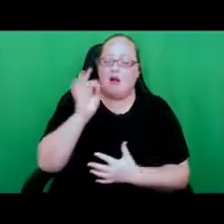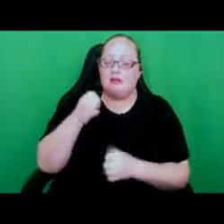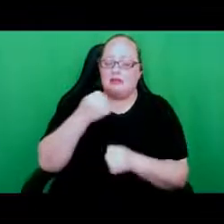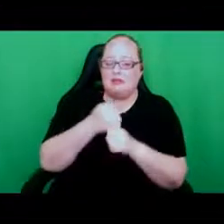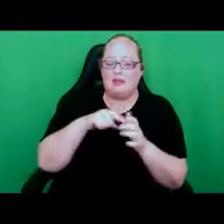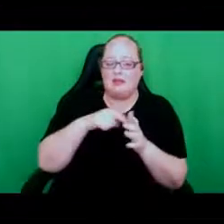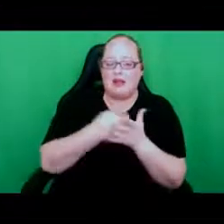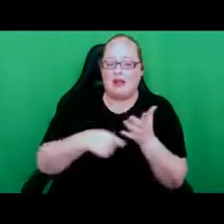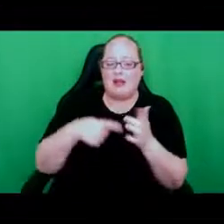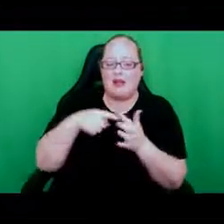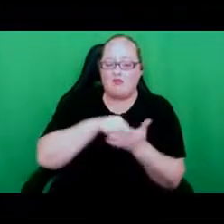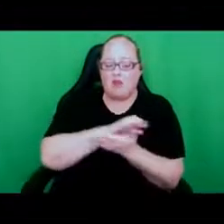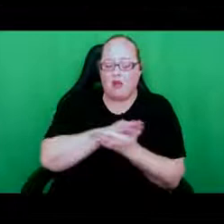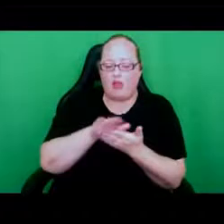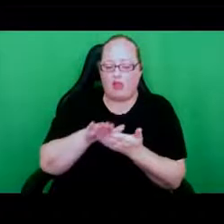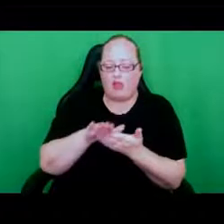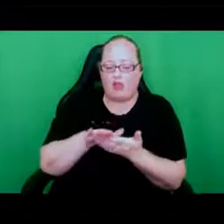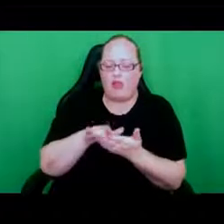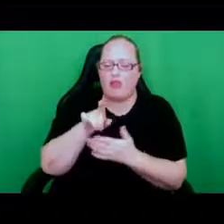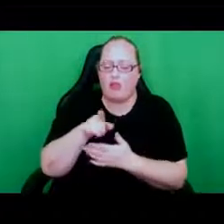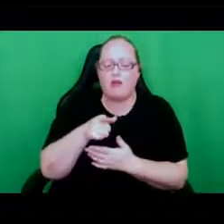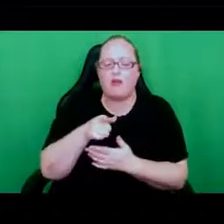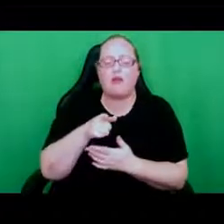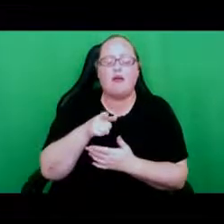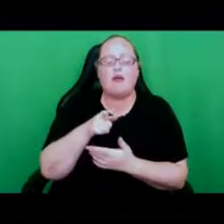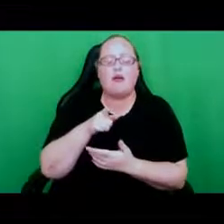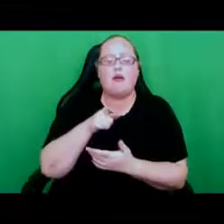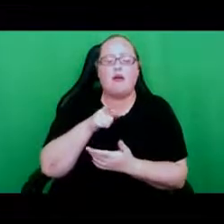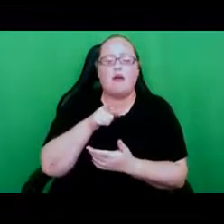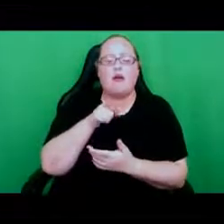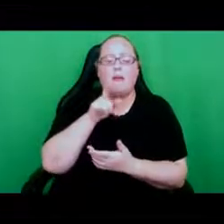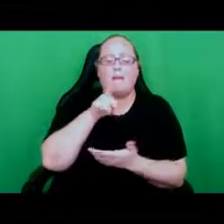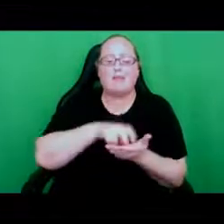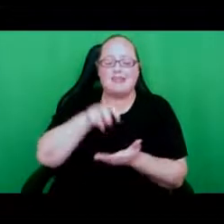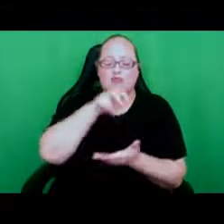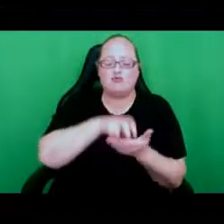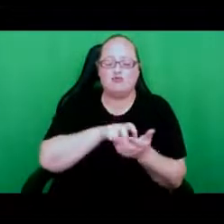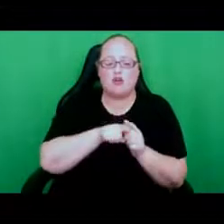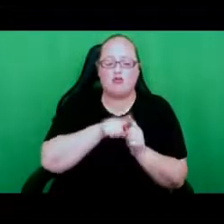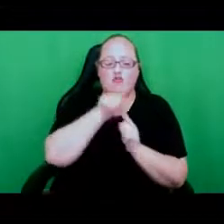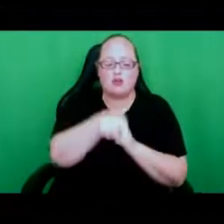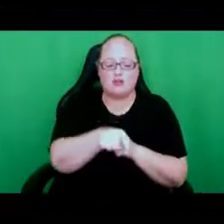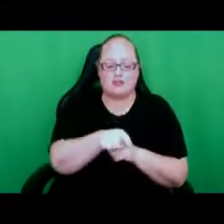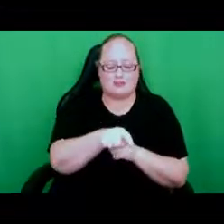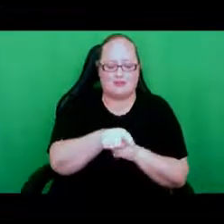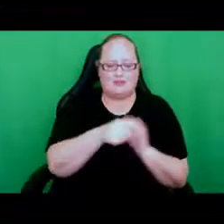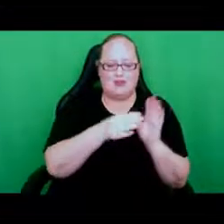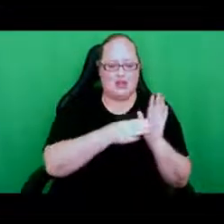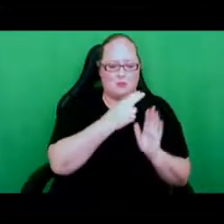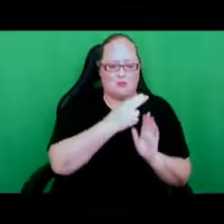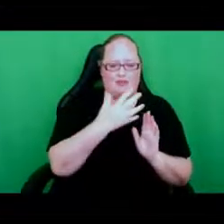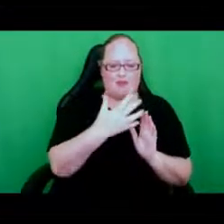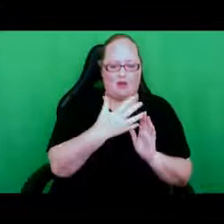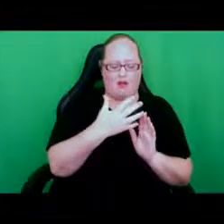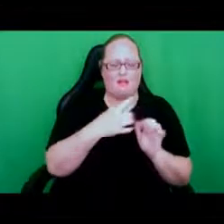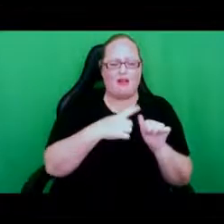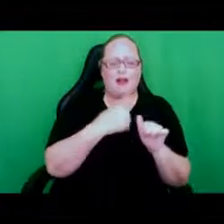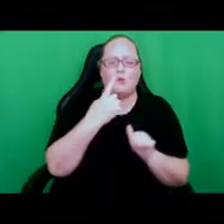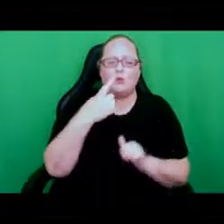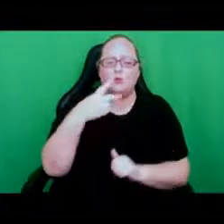we get rid of the pedestrian crossing across the M25 at the A127 junction?